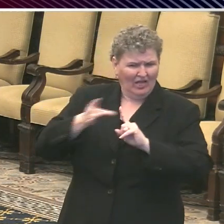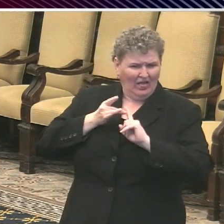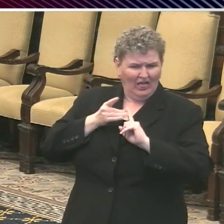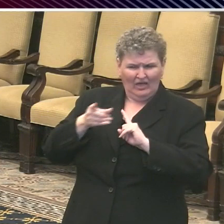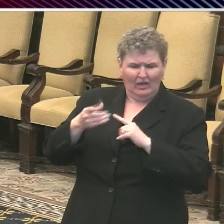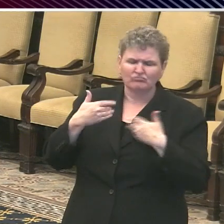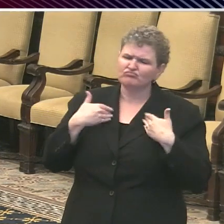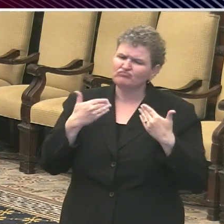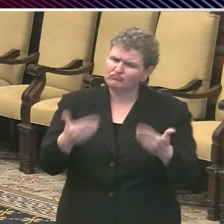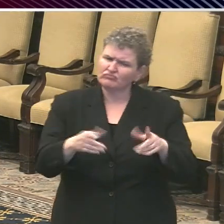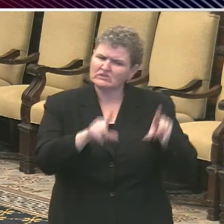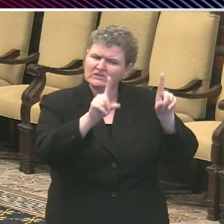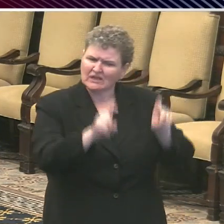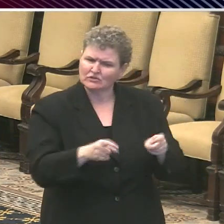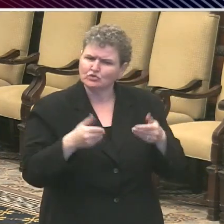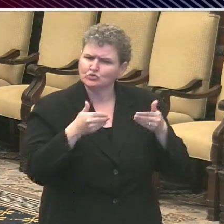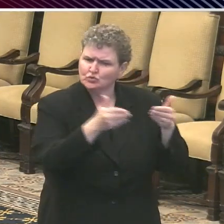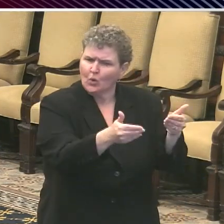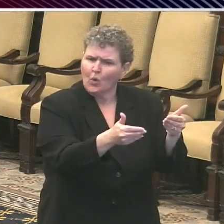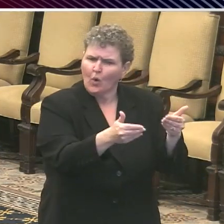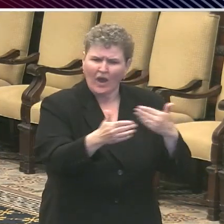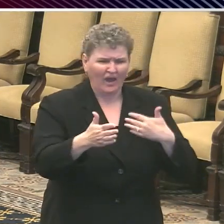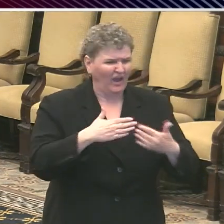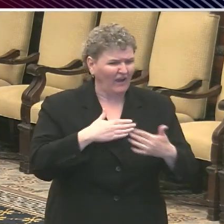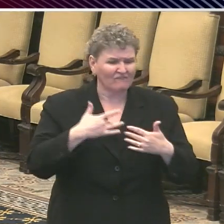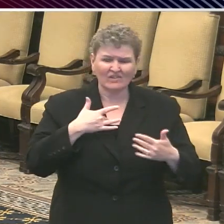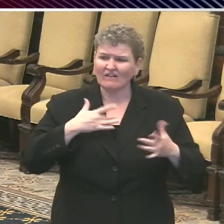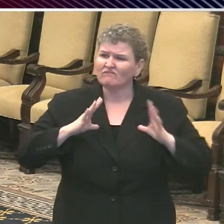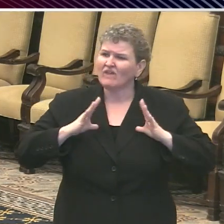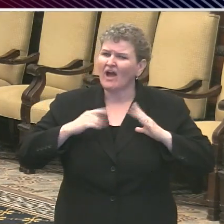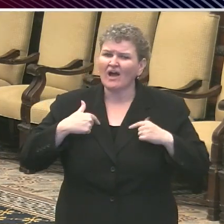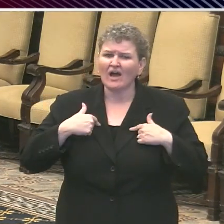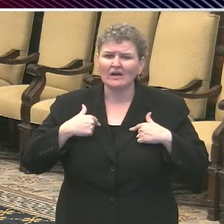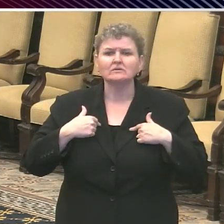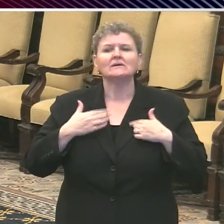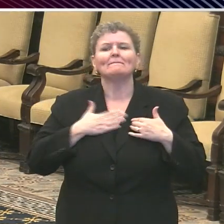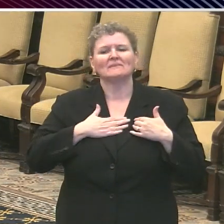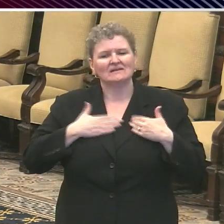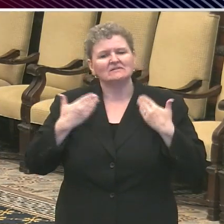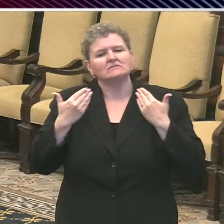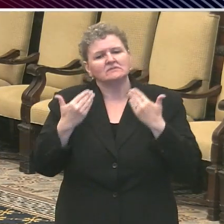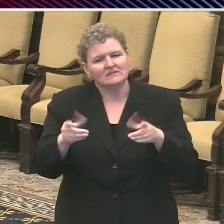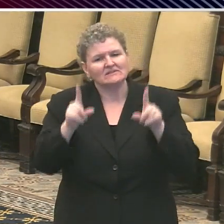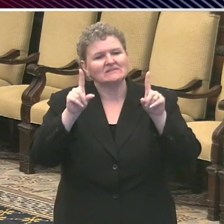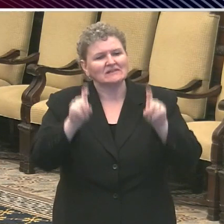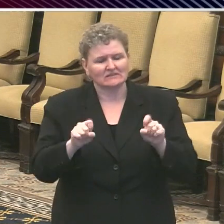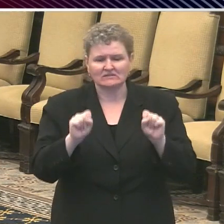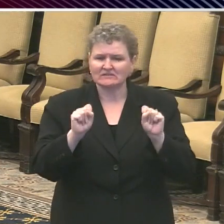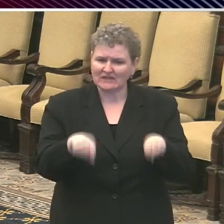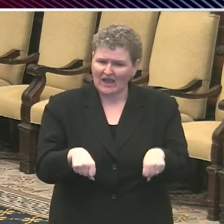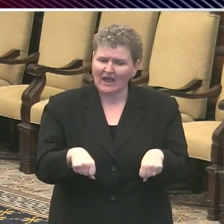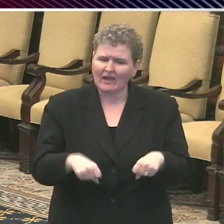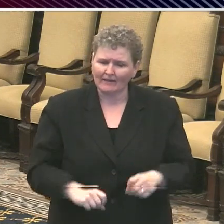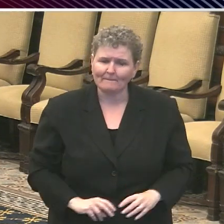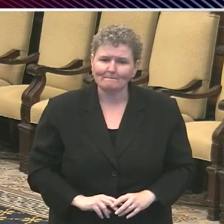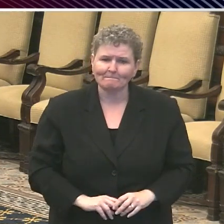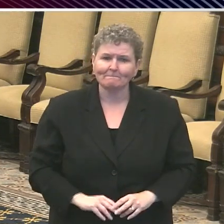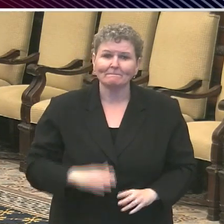be able to pick up asymptomatic infection in people who are exposed. Those sites are where people can get tested, or